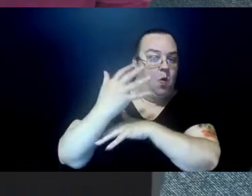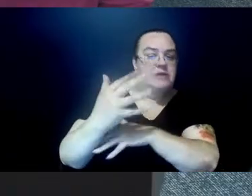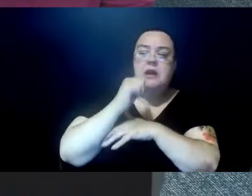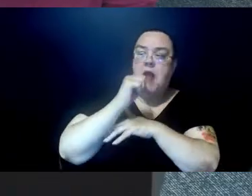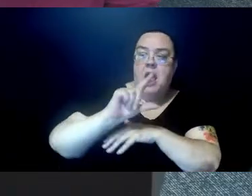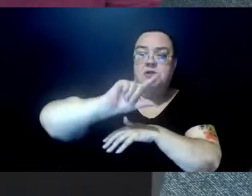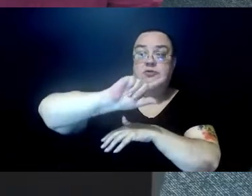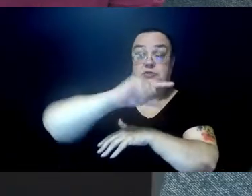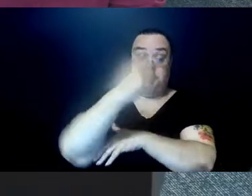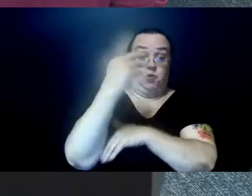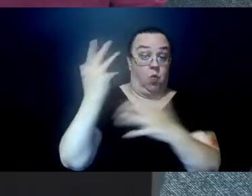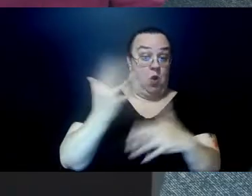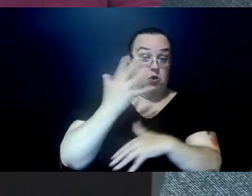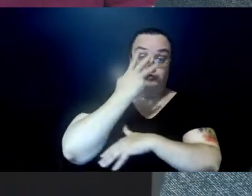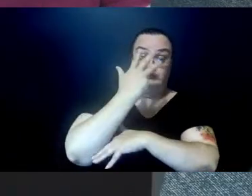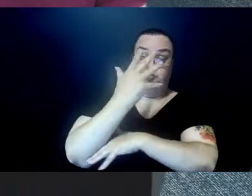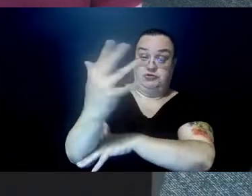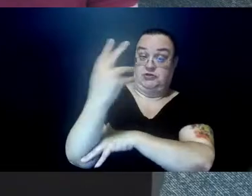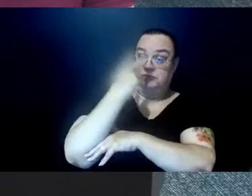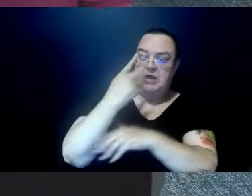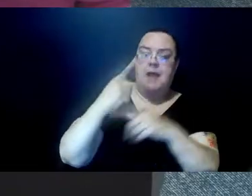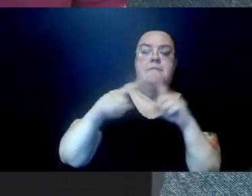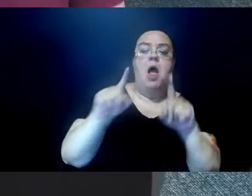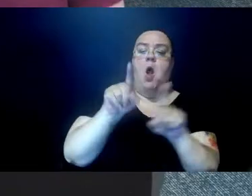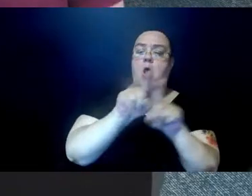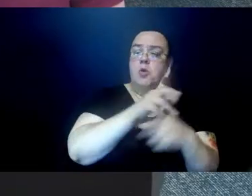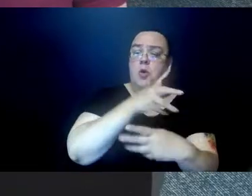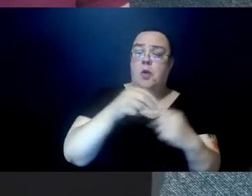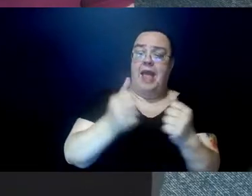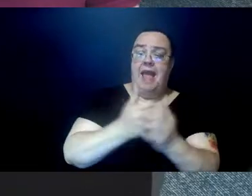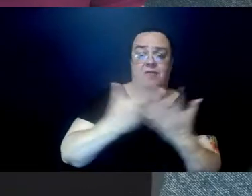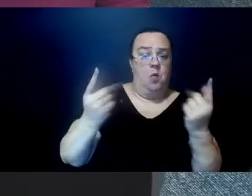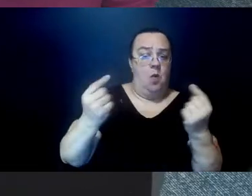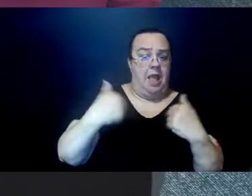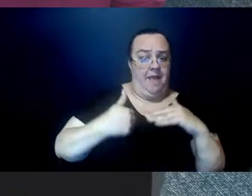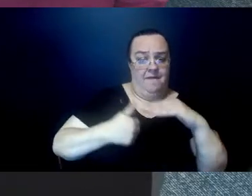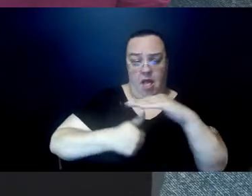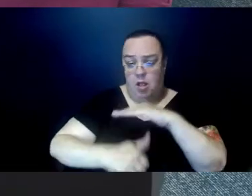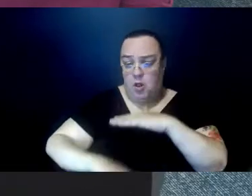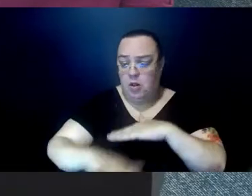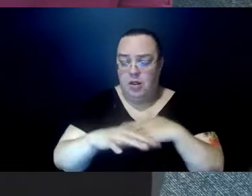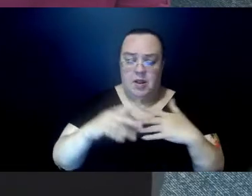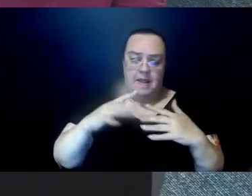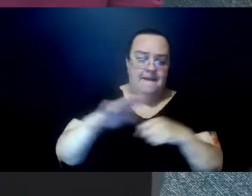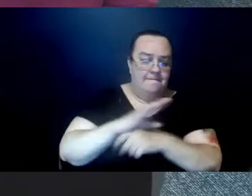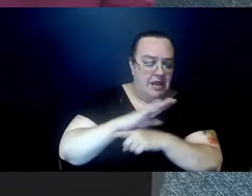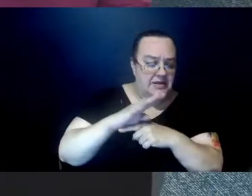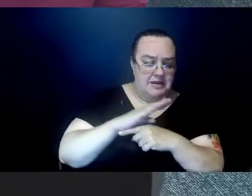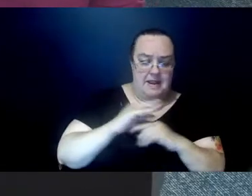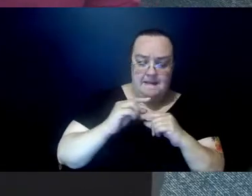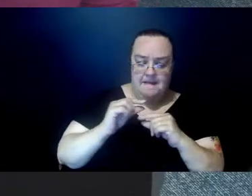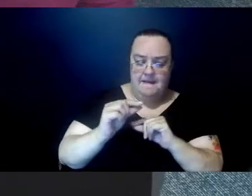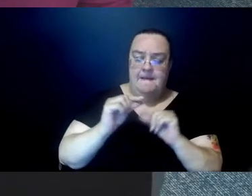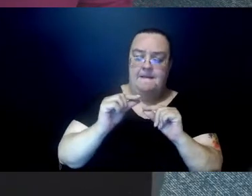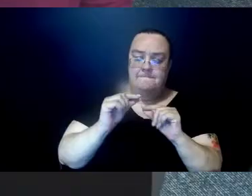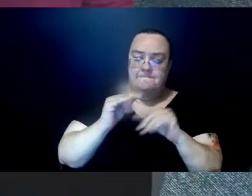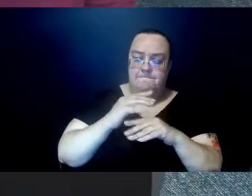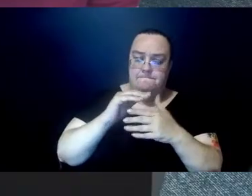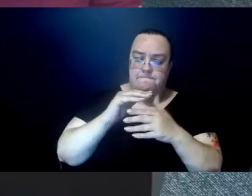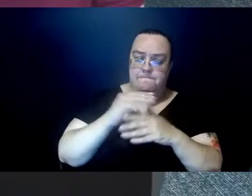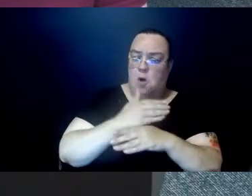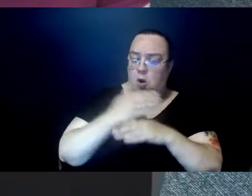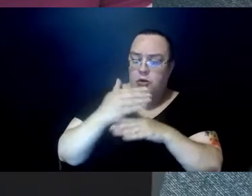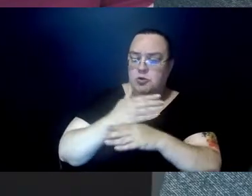the ground, it includes all that happens beneath. A bustling microscopic partnership operates beneath every